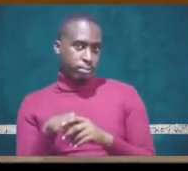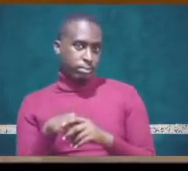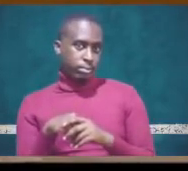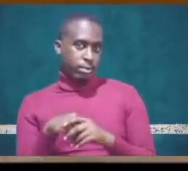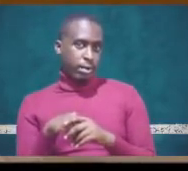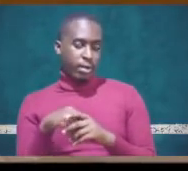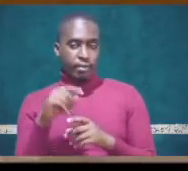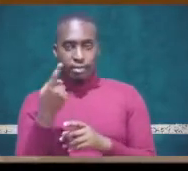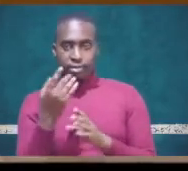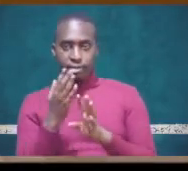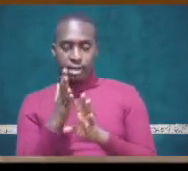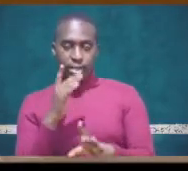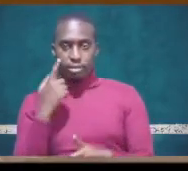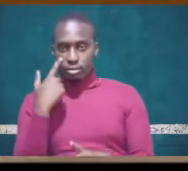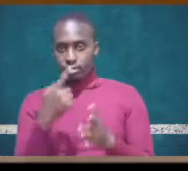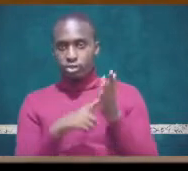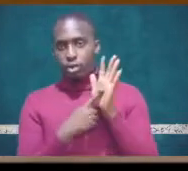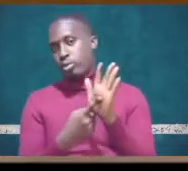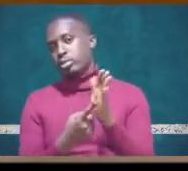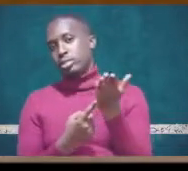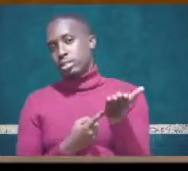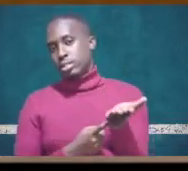first slide we showed this